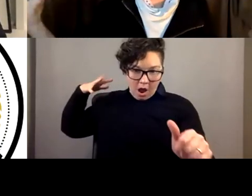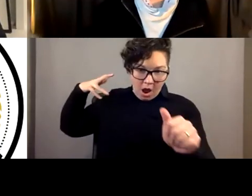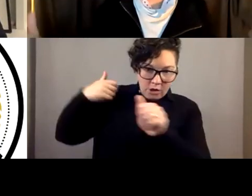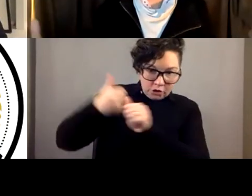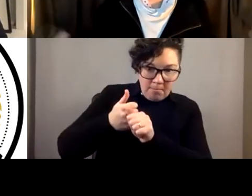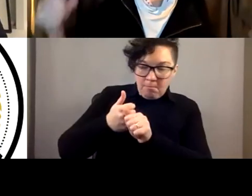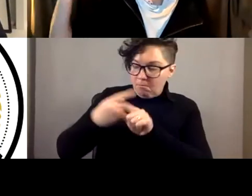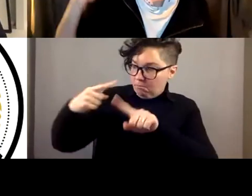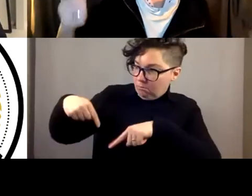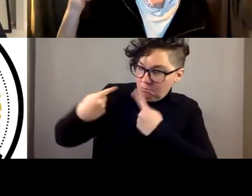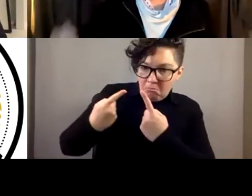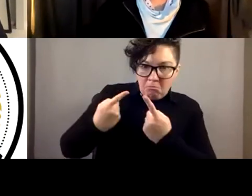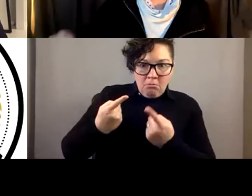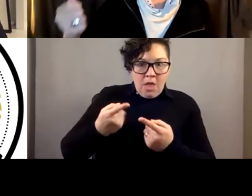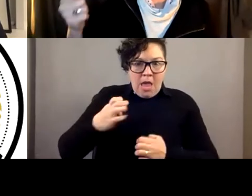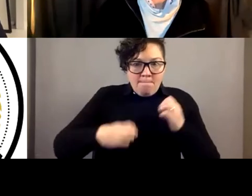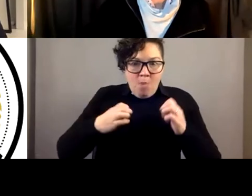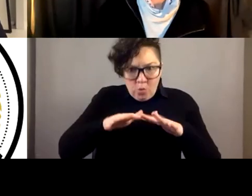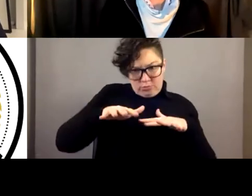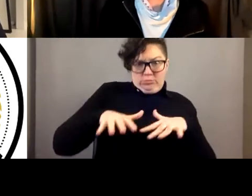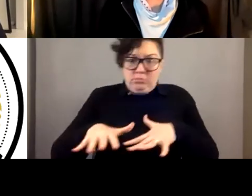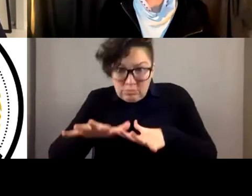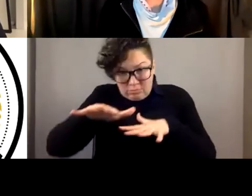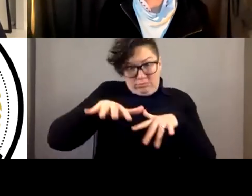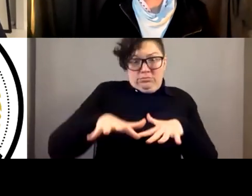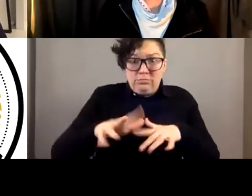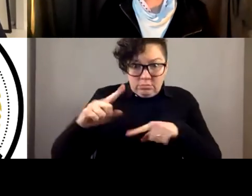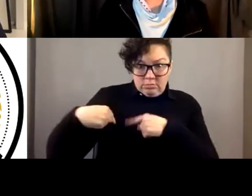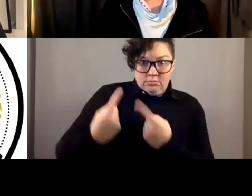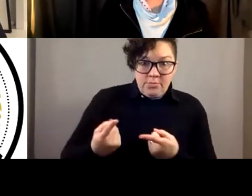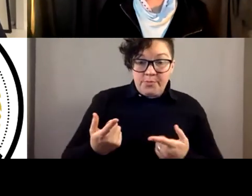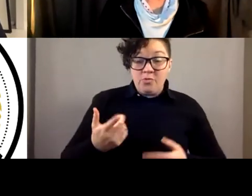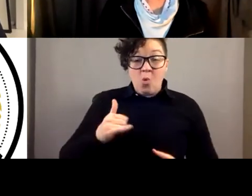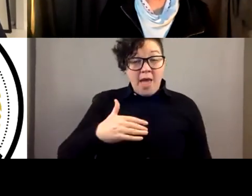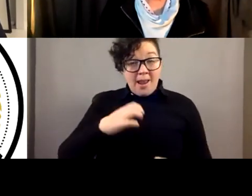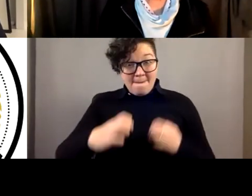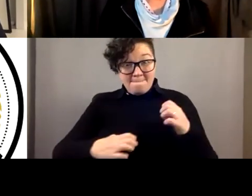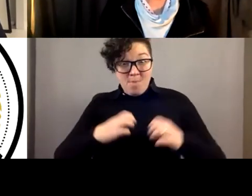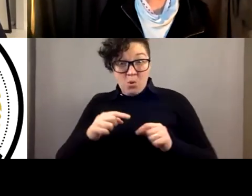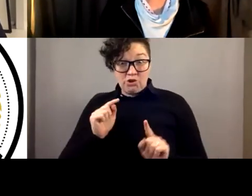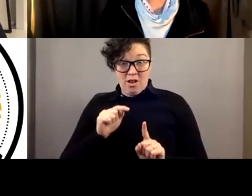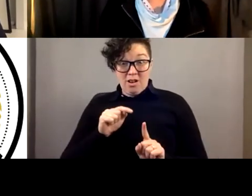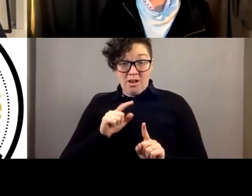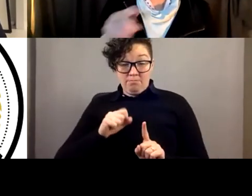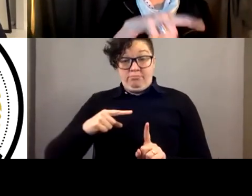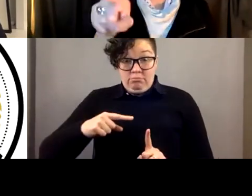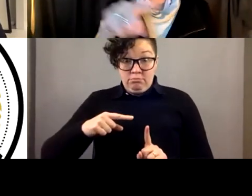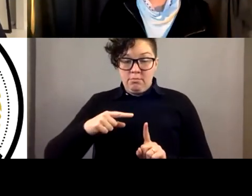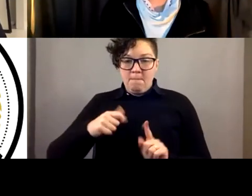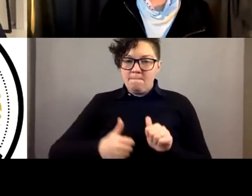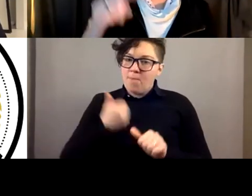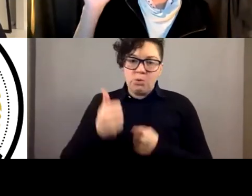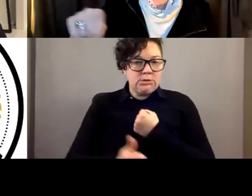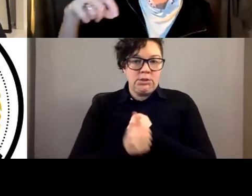have all been riding. That emotional part of it is something that I think is the most dangerous part of what's going on, because then it can